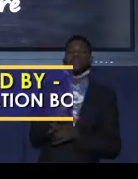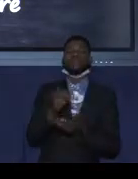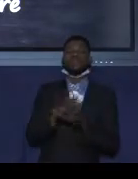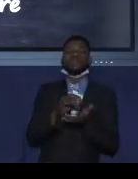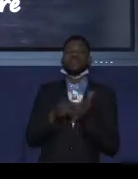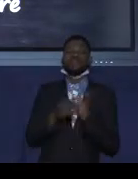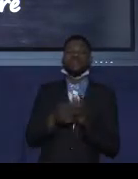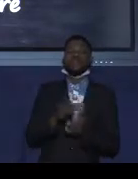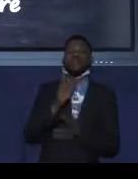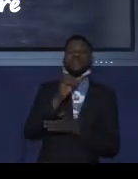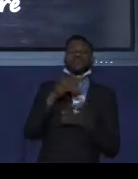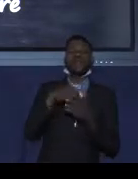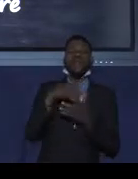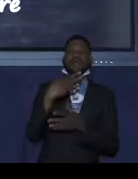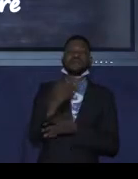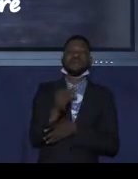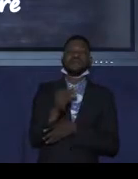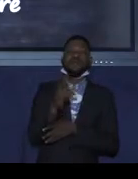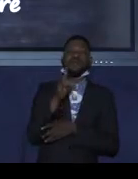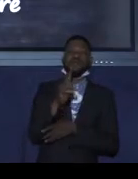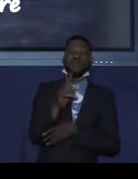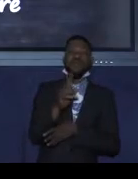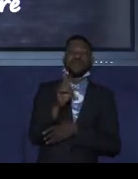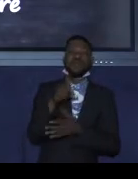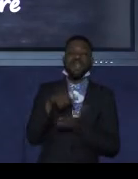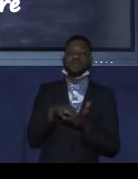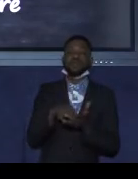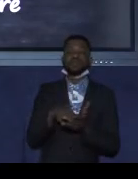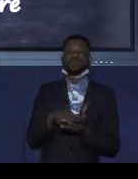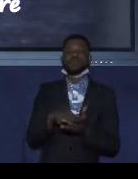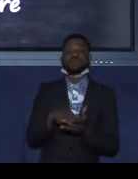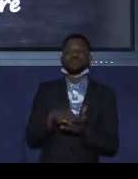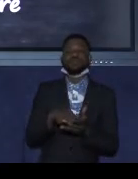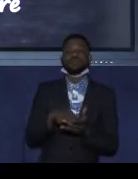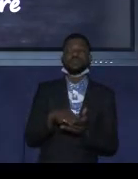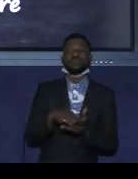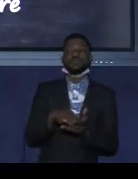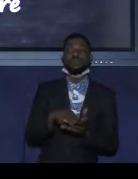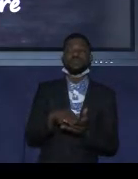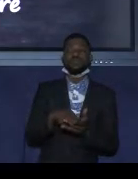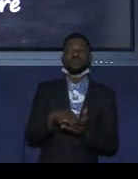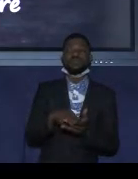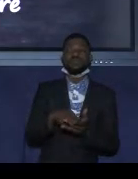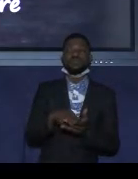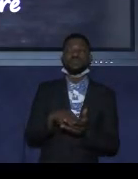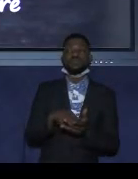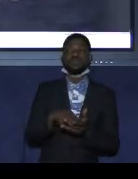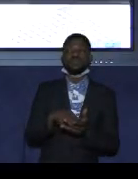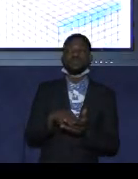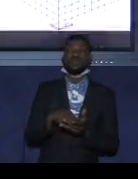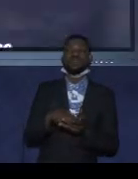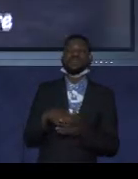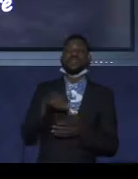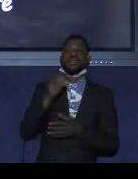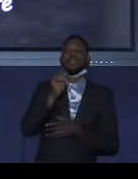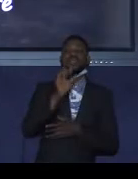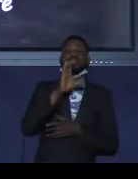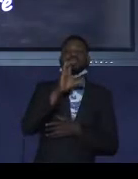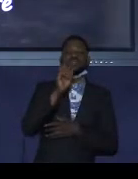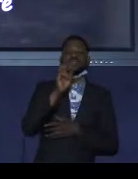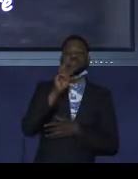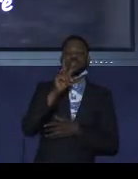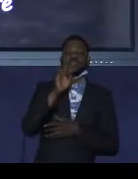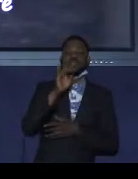a millisecond, that is if you divide 1 second into 1,000 parts. Okay, so that's that about the milliliter. Then we talk